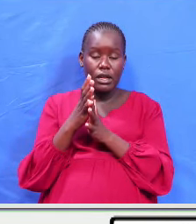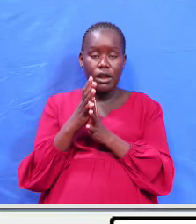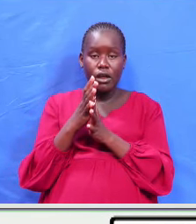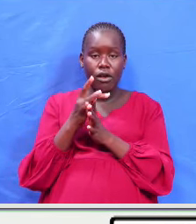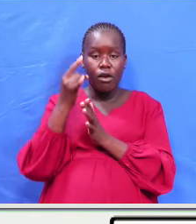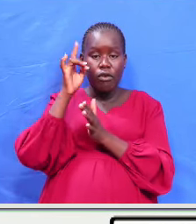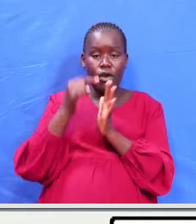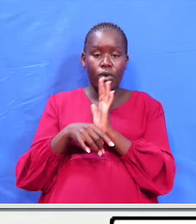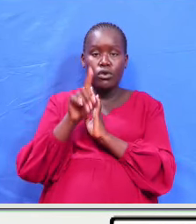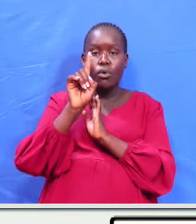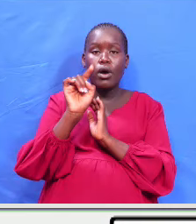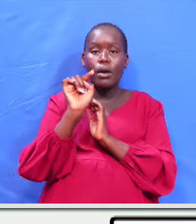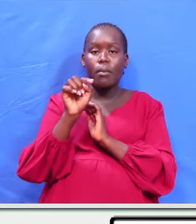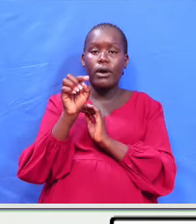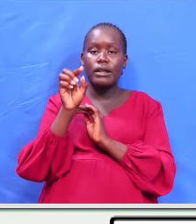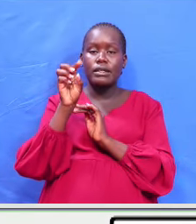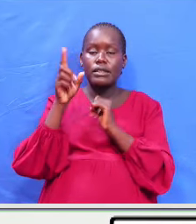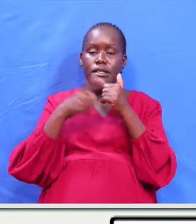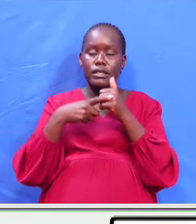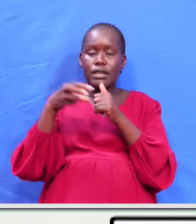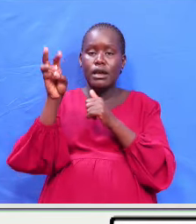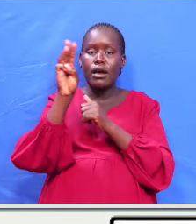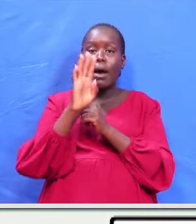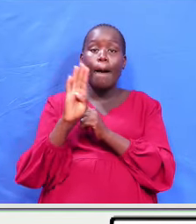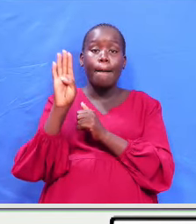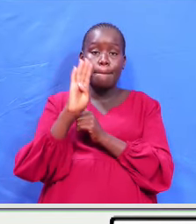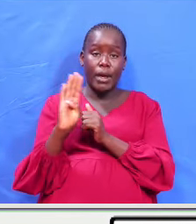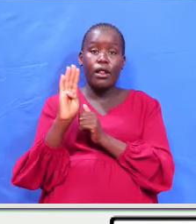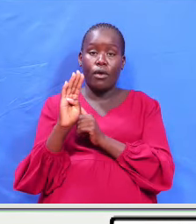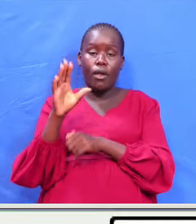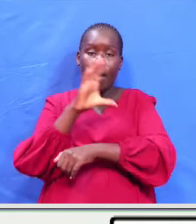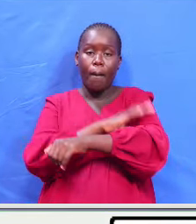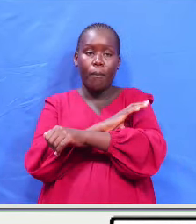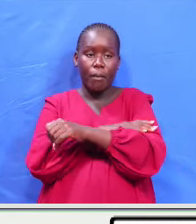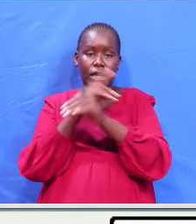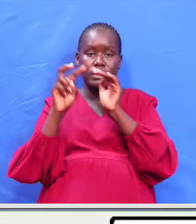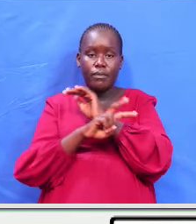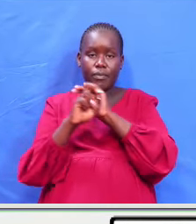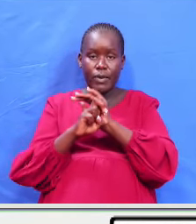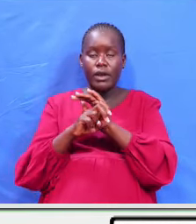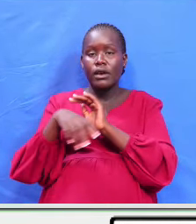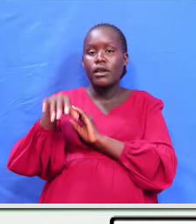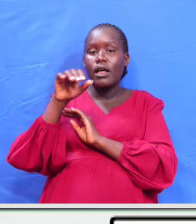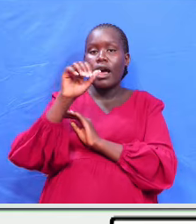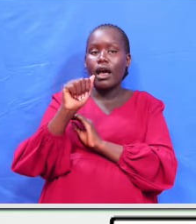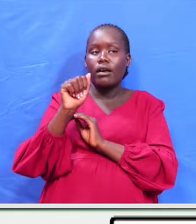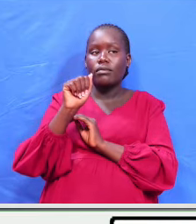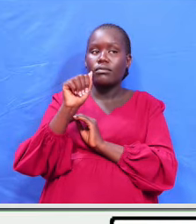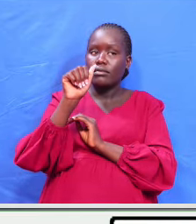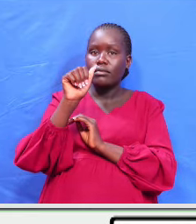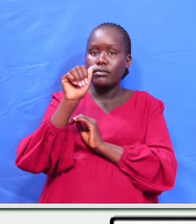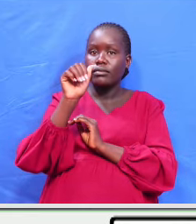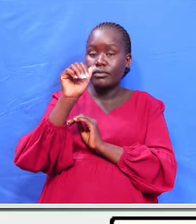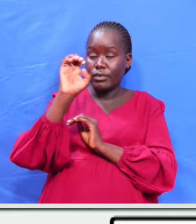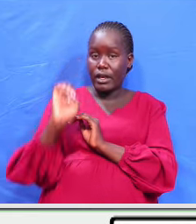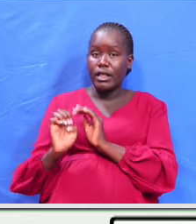the 1.6 billion Kenya shillings Bomet fraud. The Ethics and Anti-Corruption Commission, EACC,